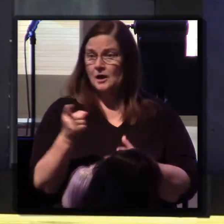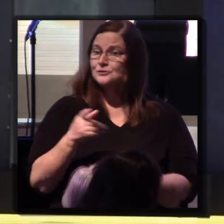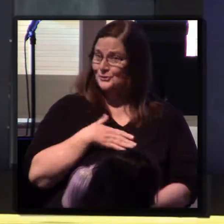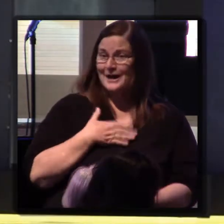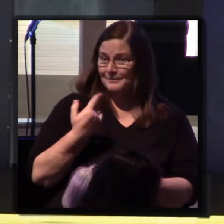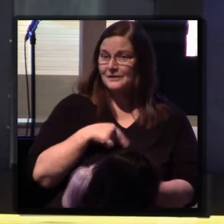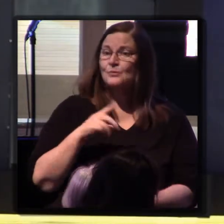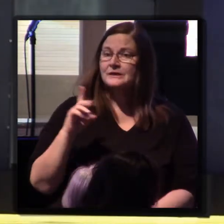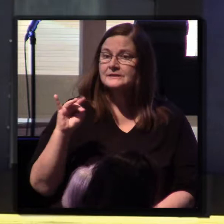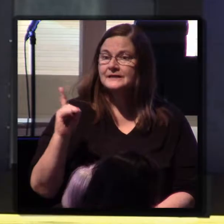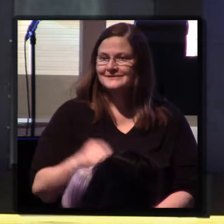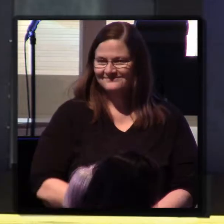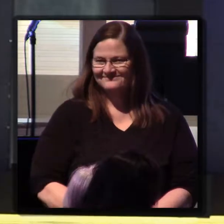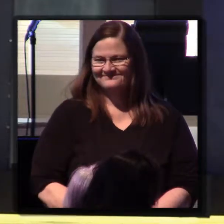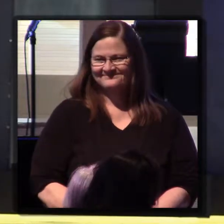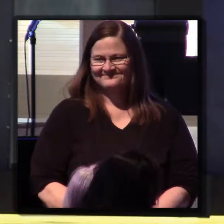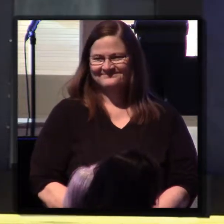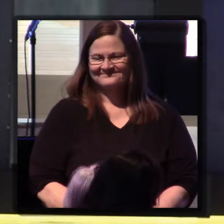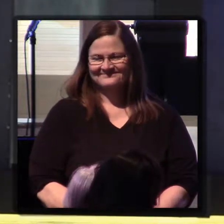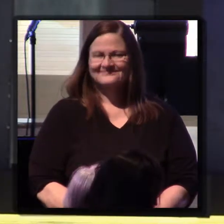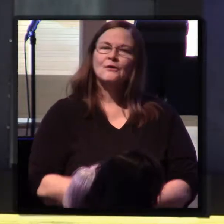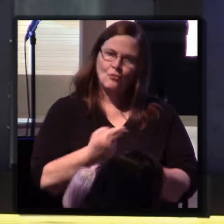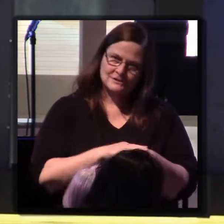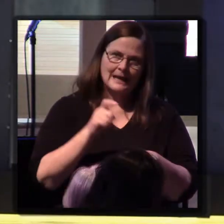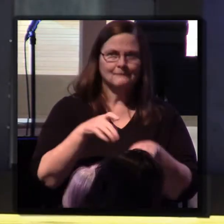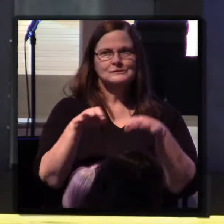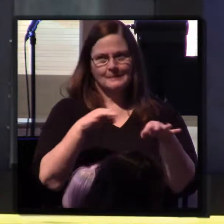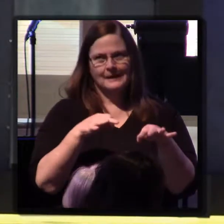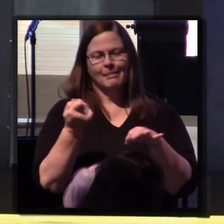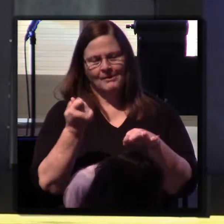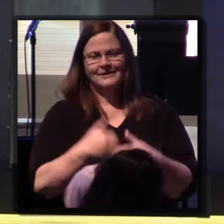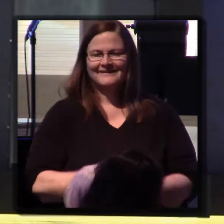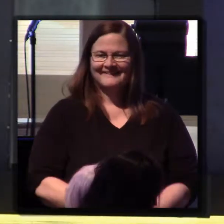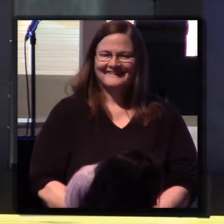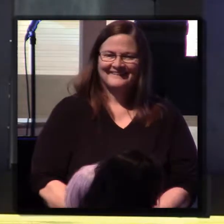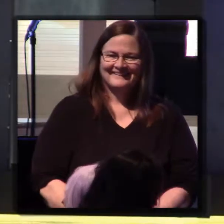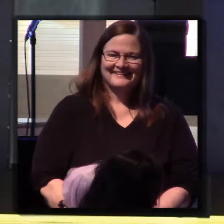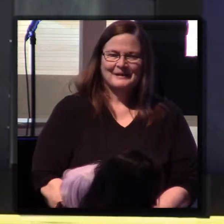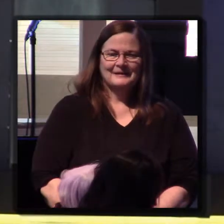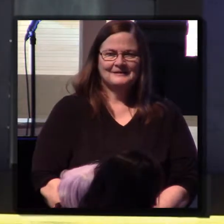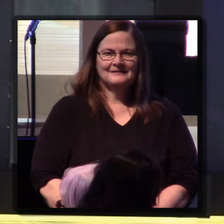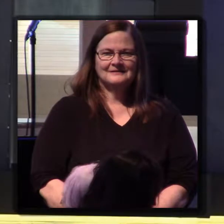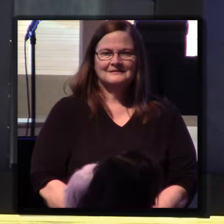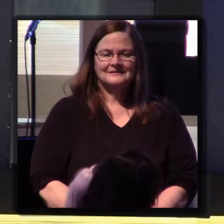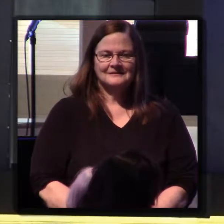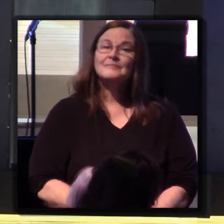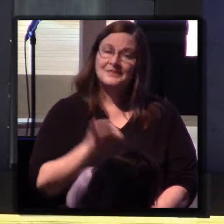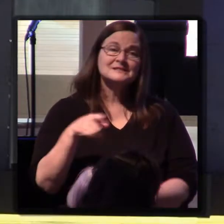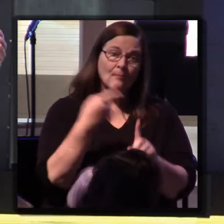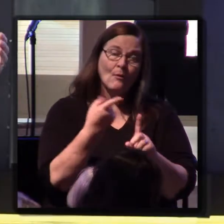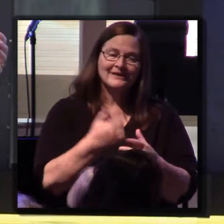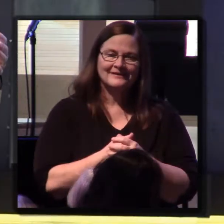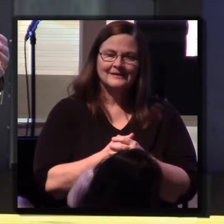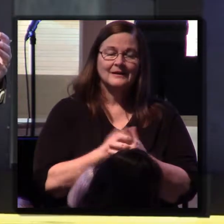killed Jesus," my response is what? "Aren't you glad we did?" Now, of course, I have to explain that a